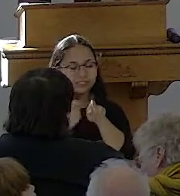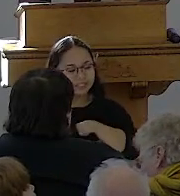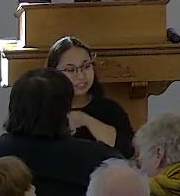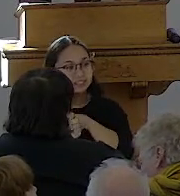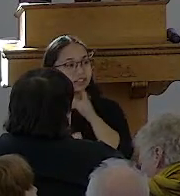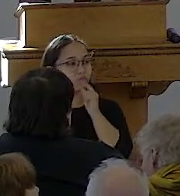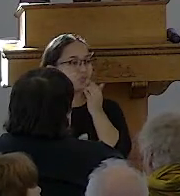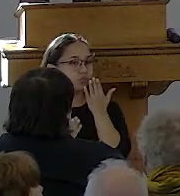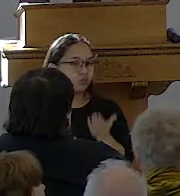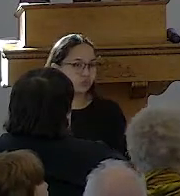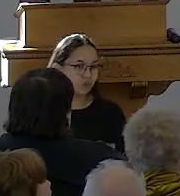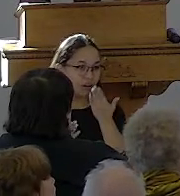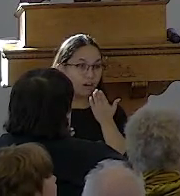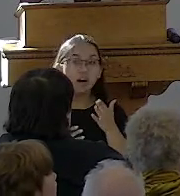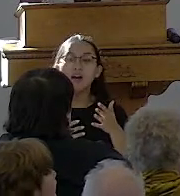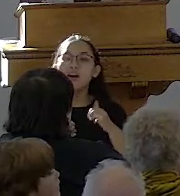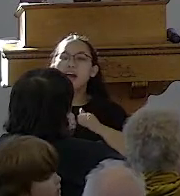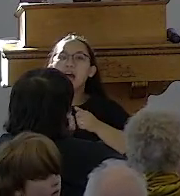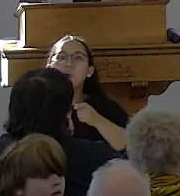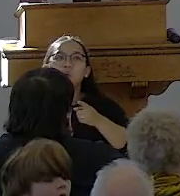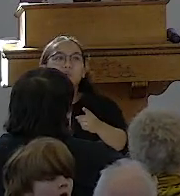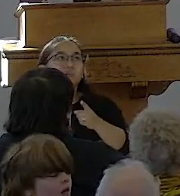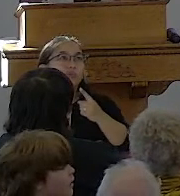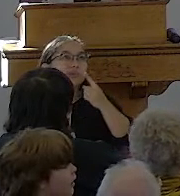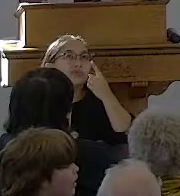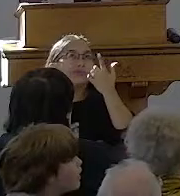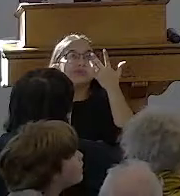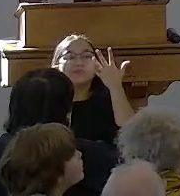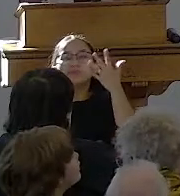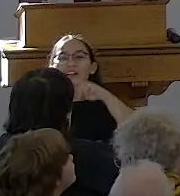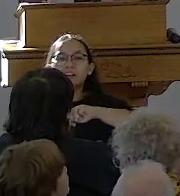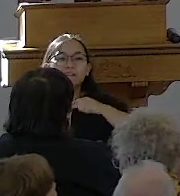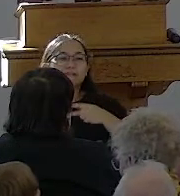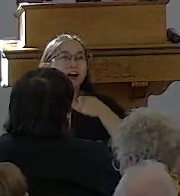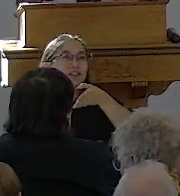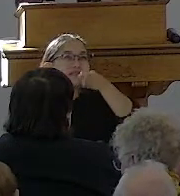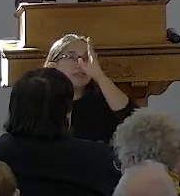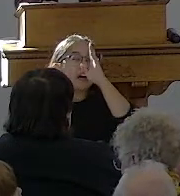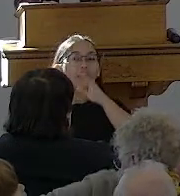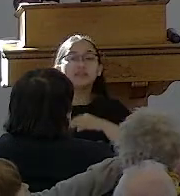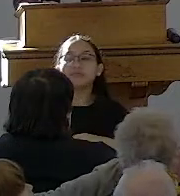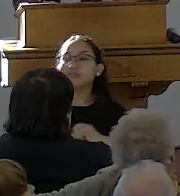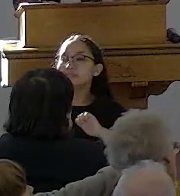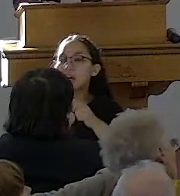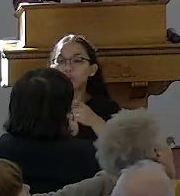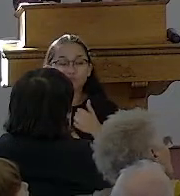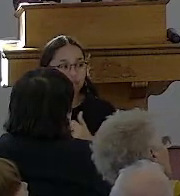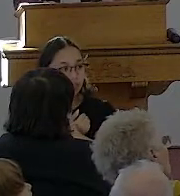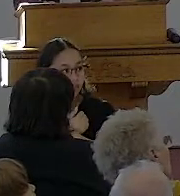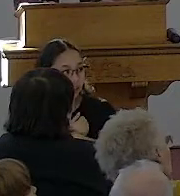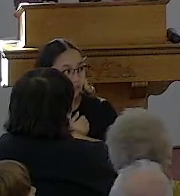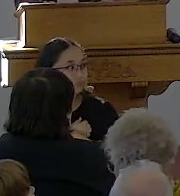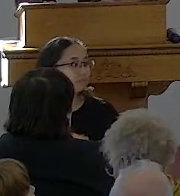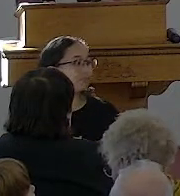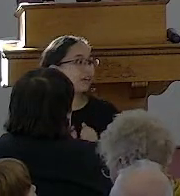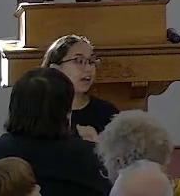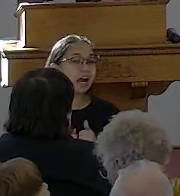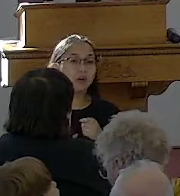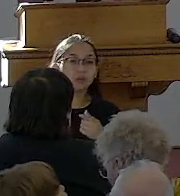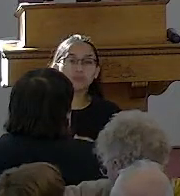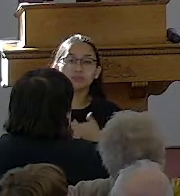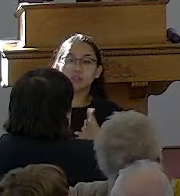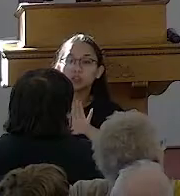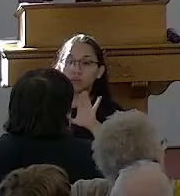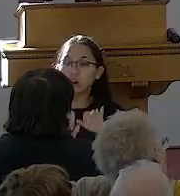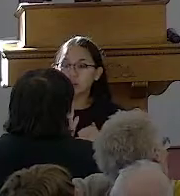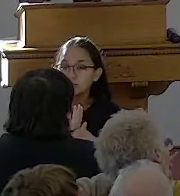However you interpret the divine, whomever you love, however you understand and express your